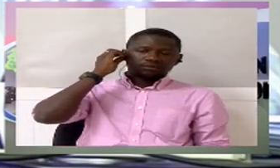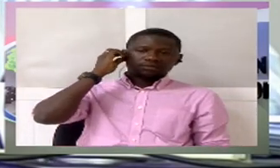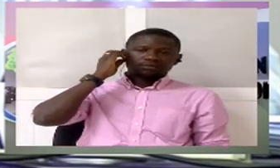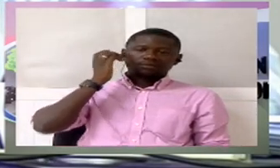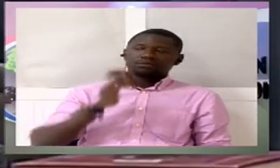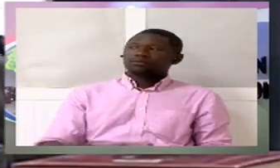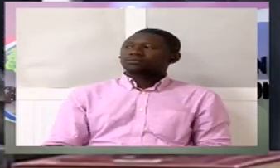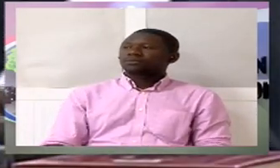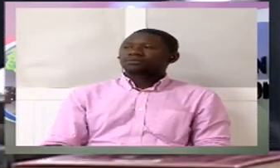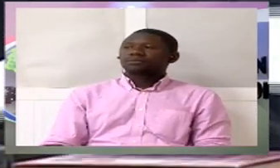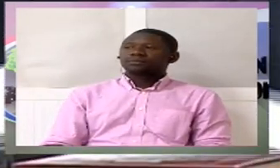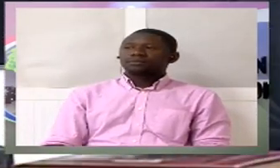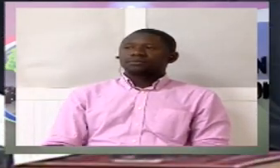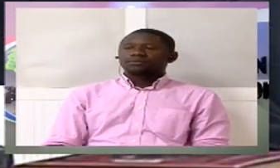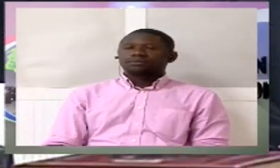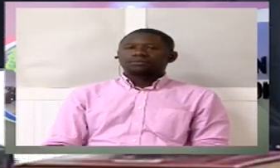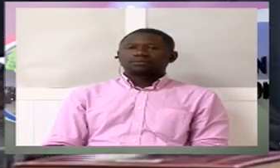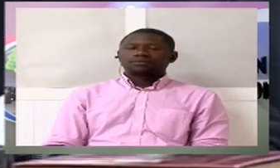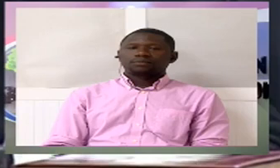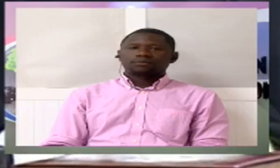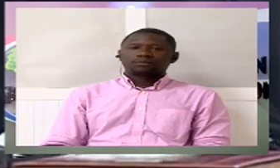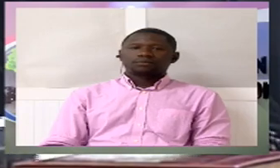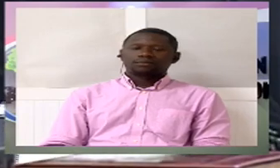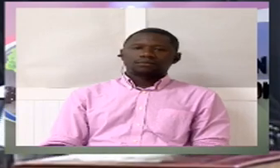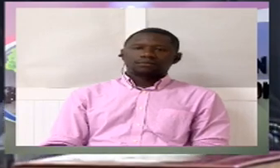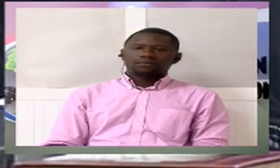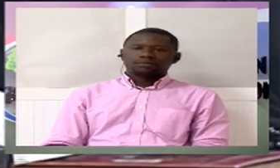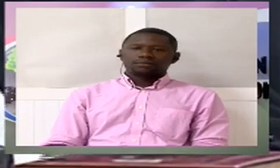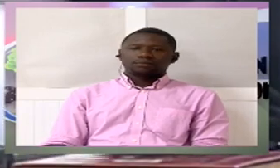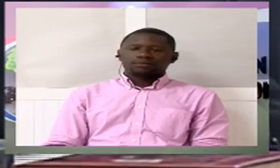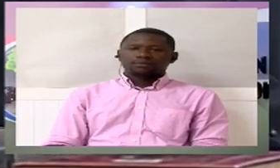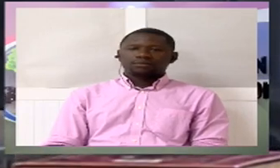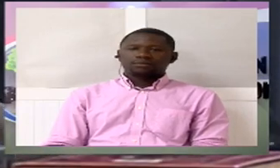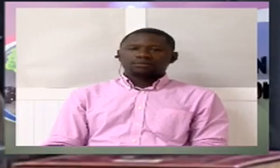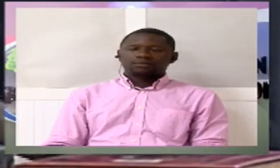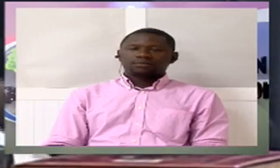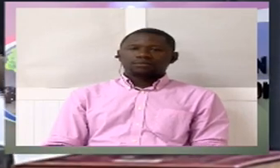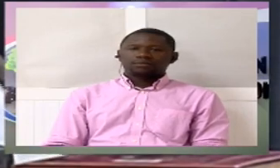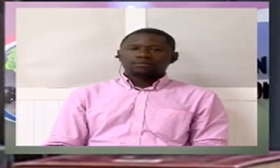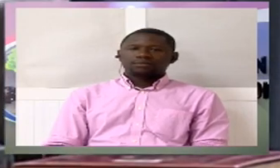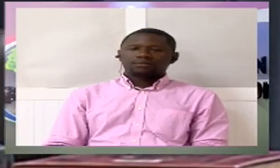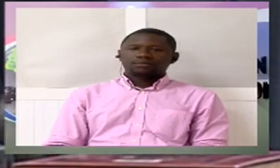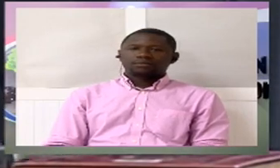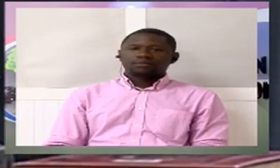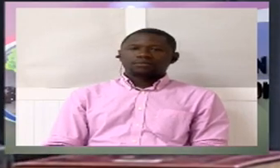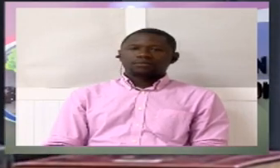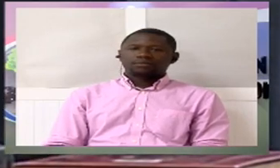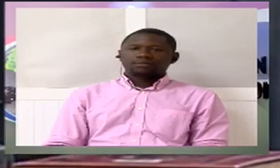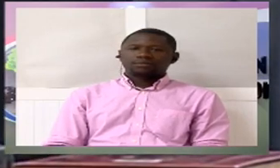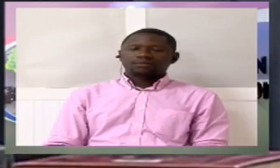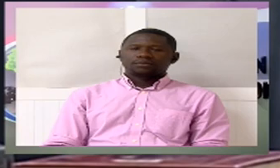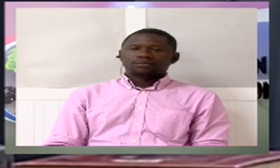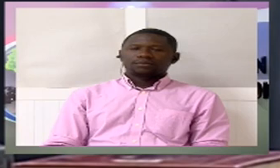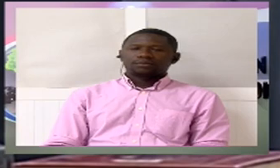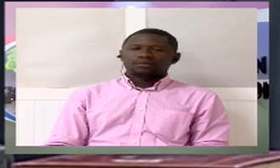sola puruka fengi be kaito nyimbala isabu ate bonda kalama ni aje mbajube kan date so lente be remember